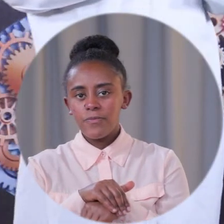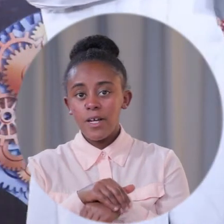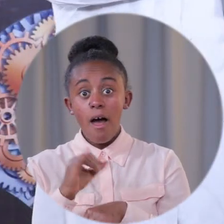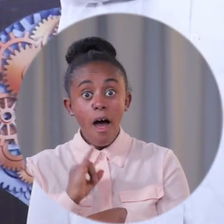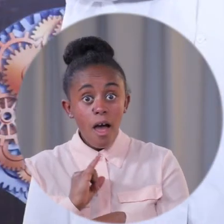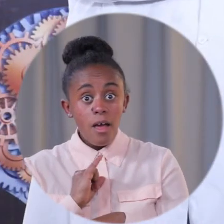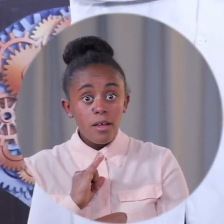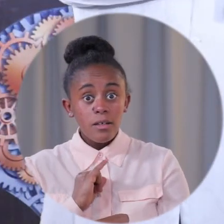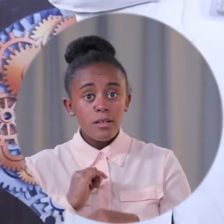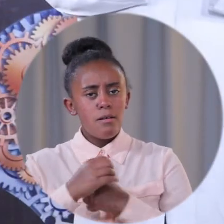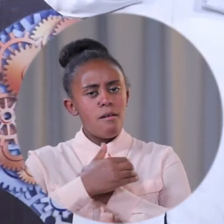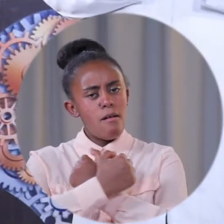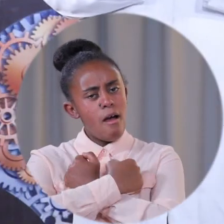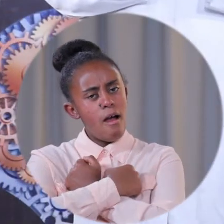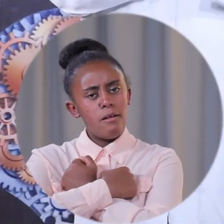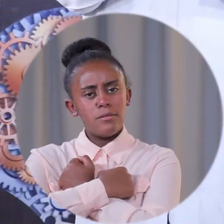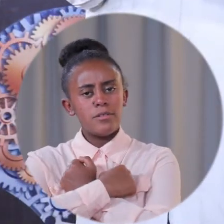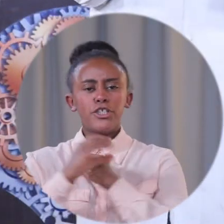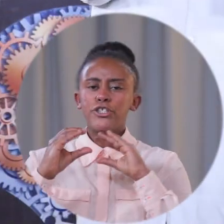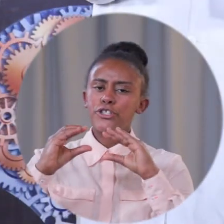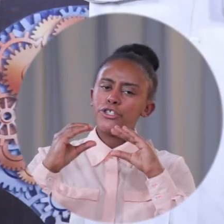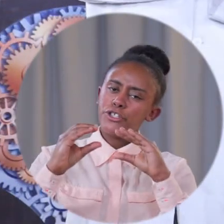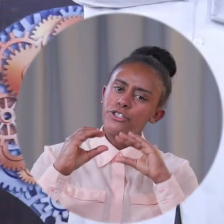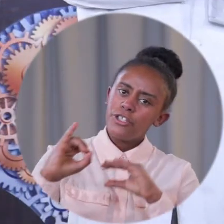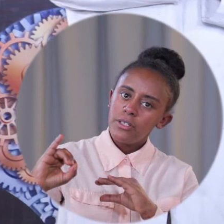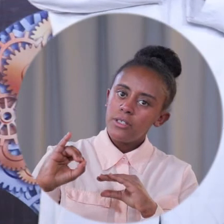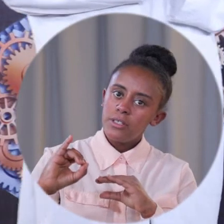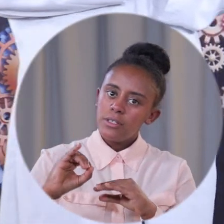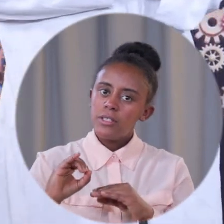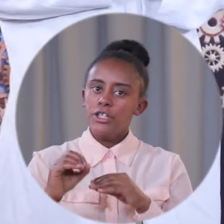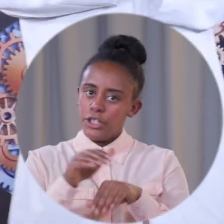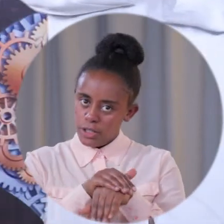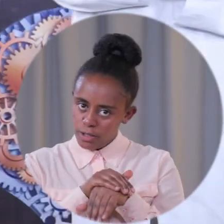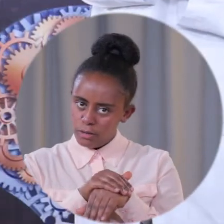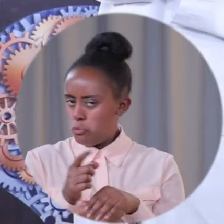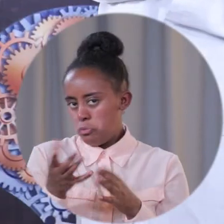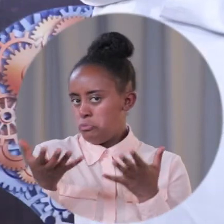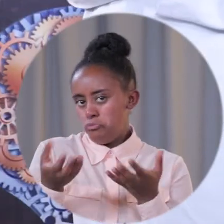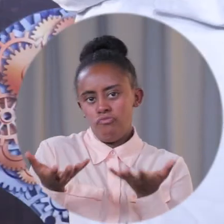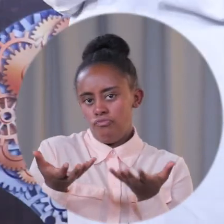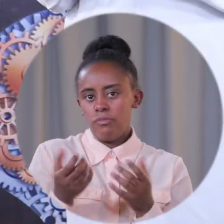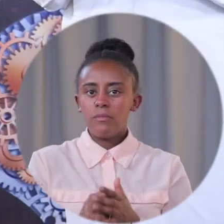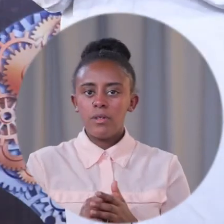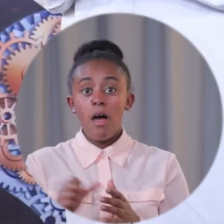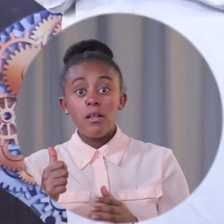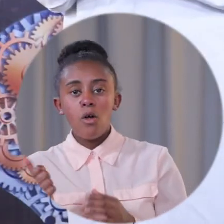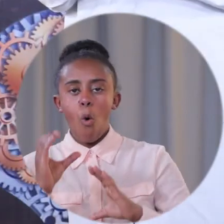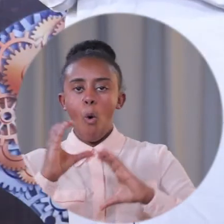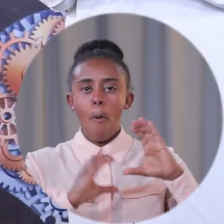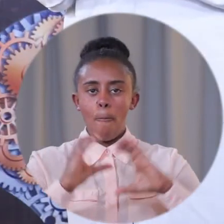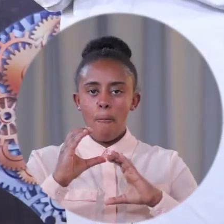I like teaching English. You can say whatever you want. The other one is about